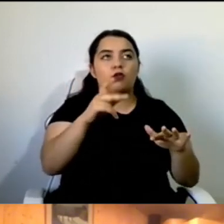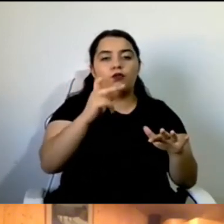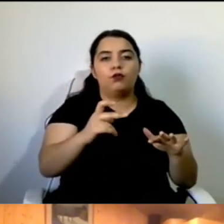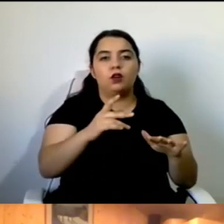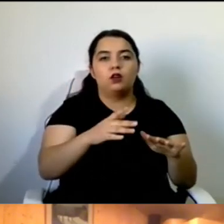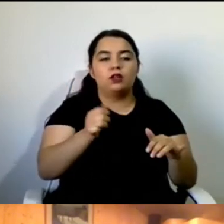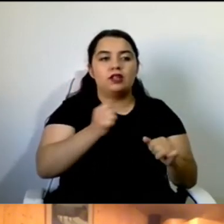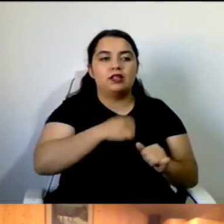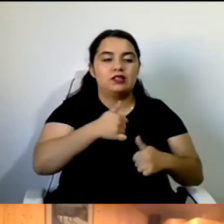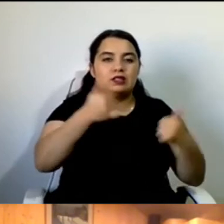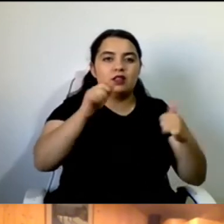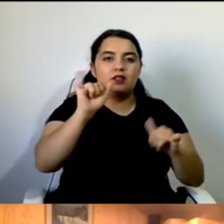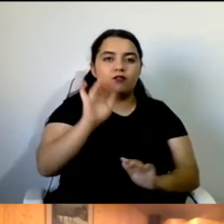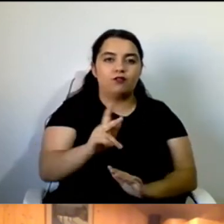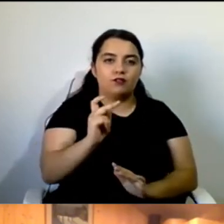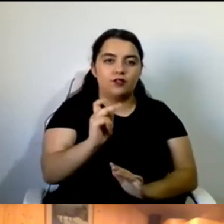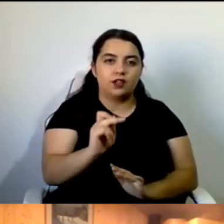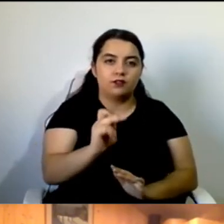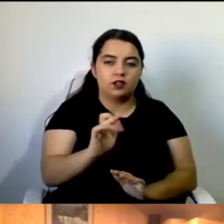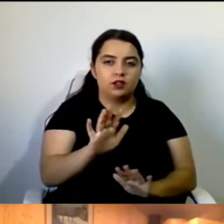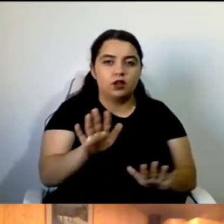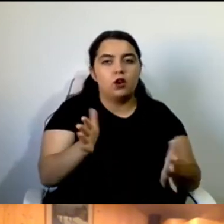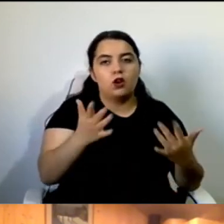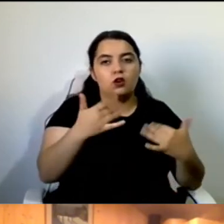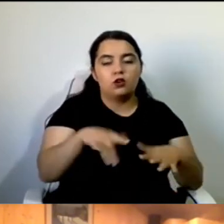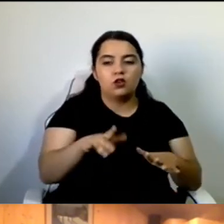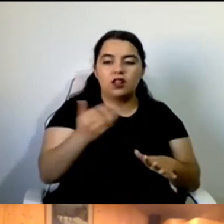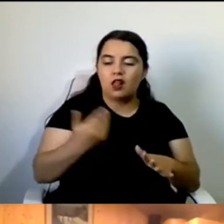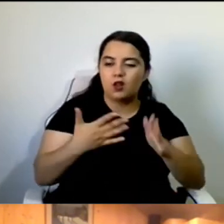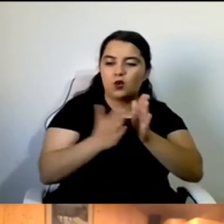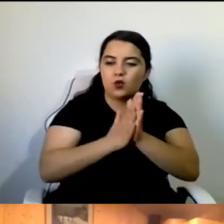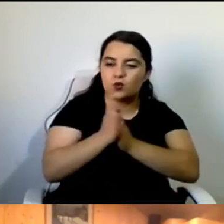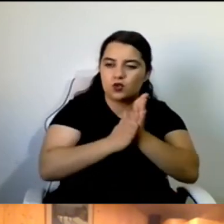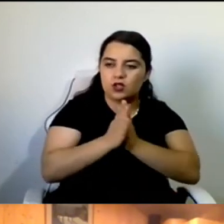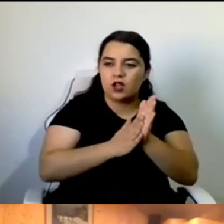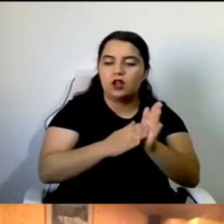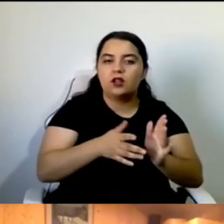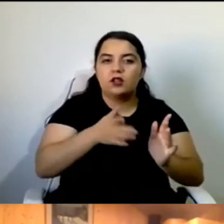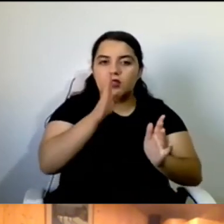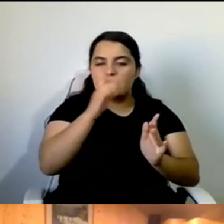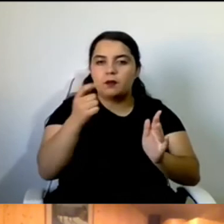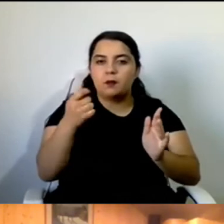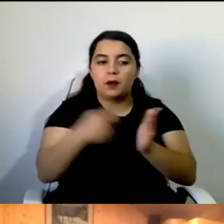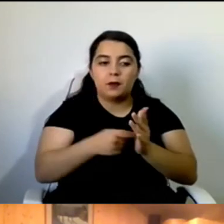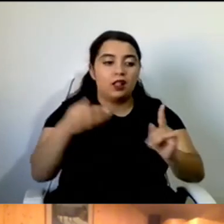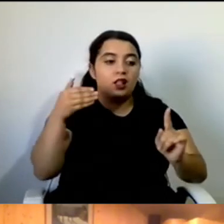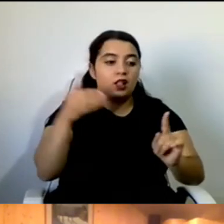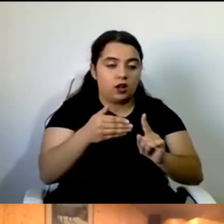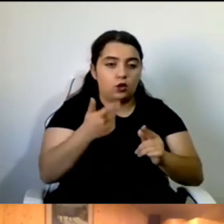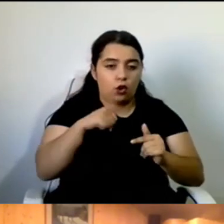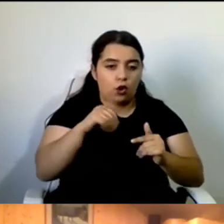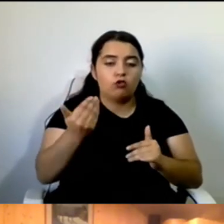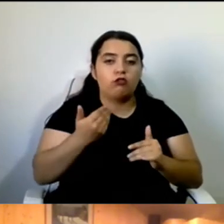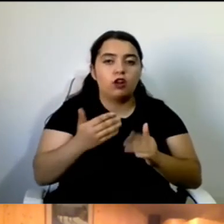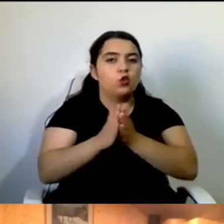to use, when you have the direct payment, you have the right to use it in a way that is promoting